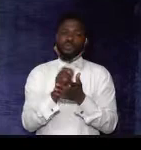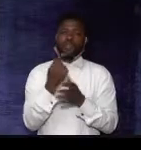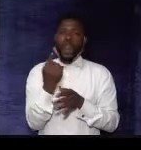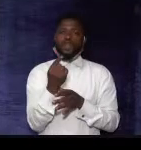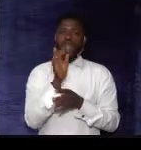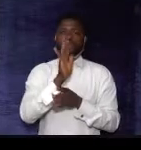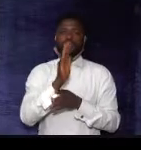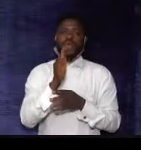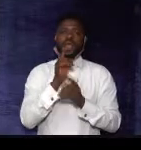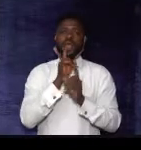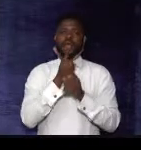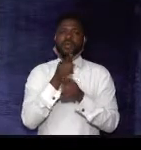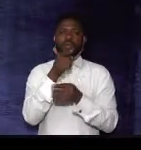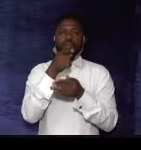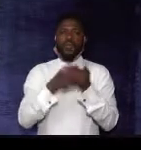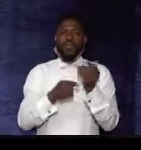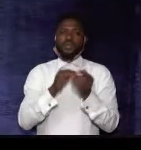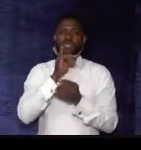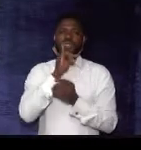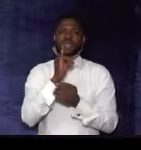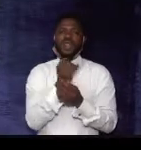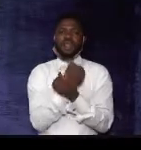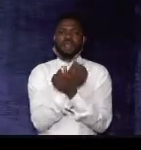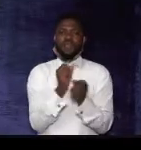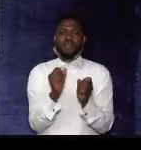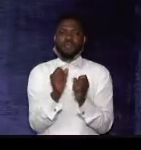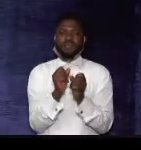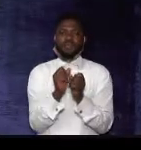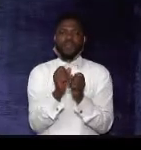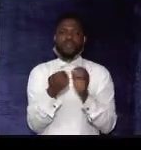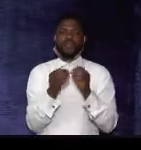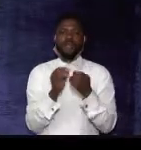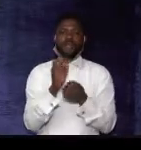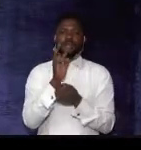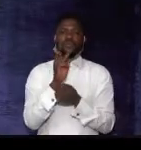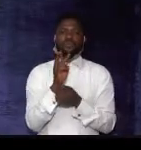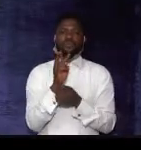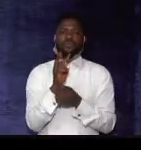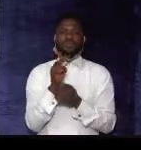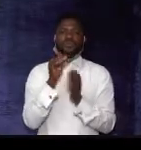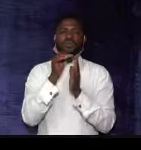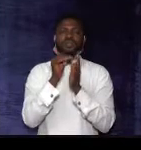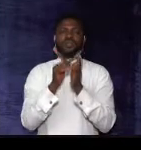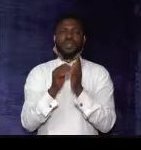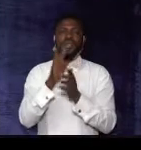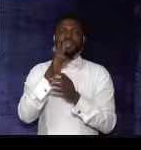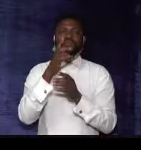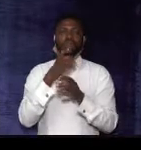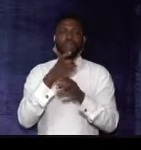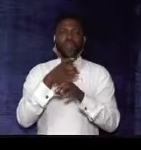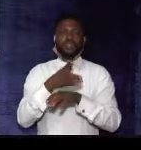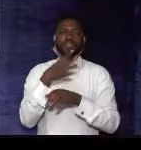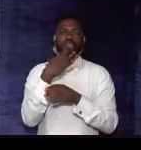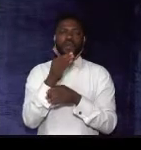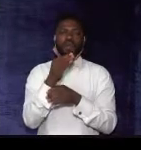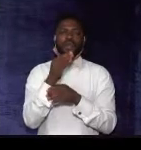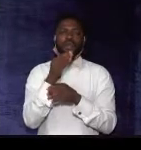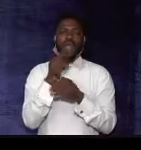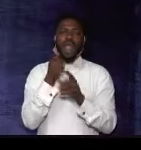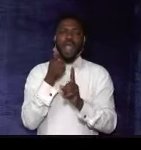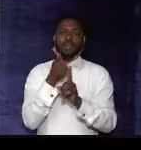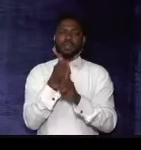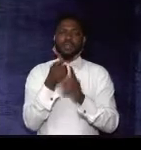need to write only your answer. What is safety? Question number 2, state 3 causes